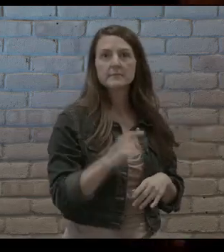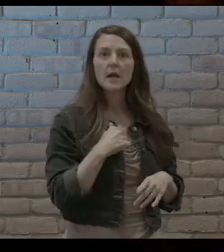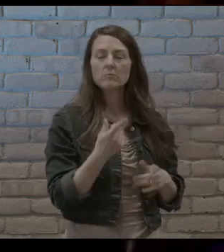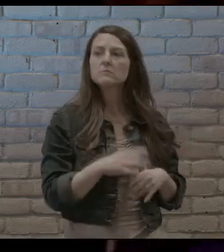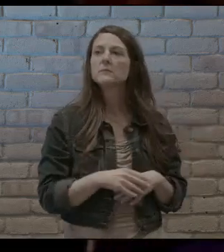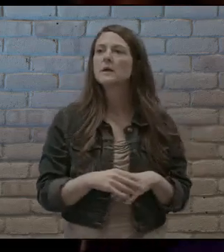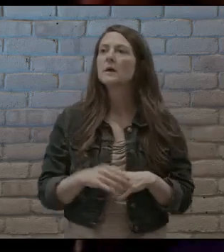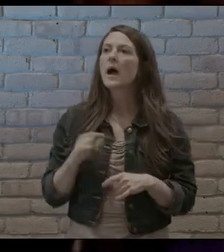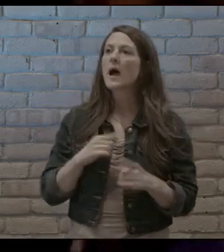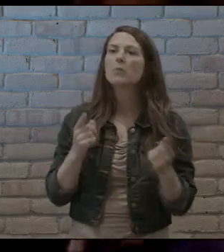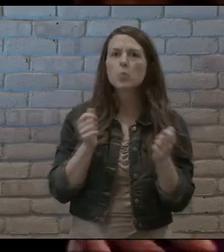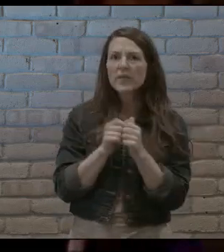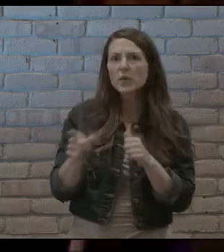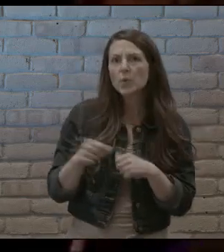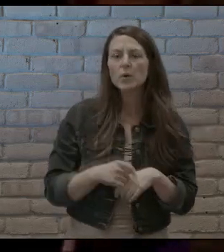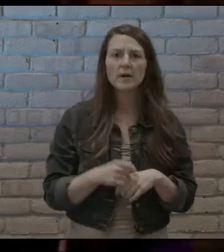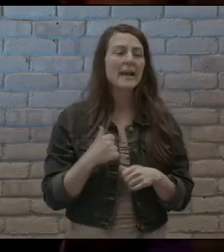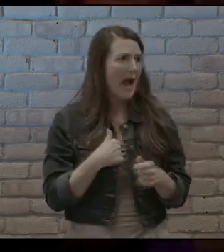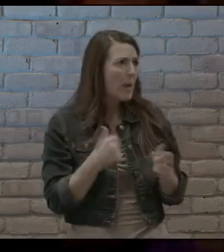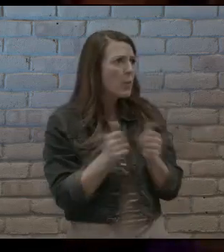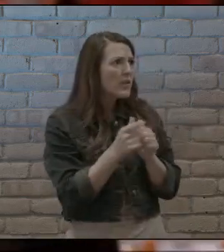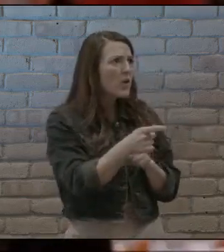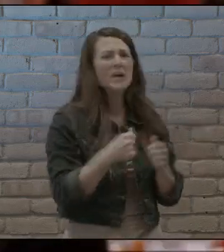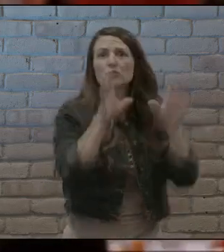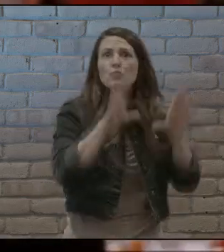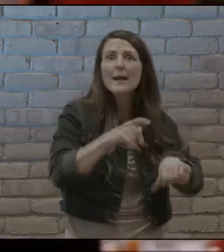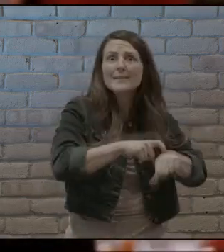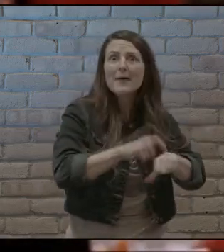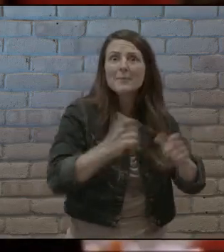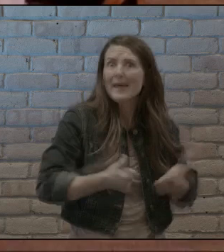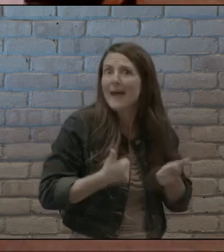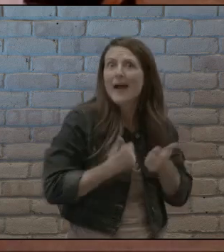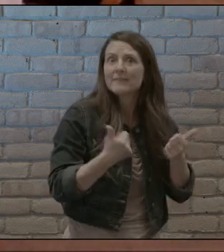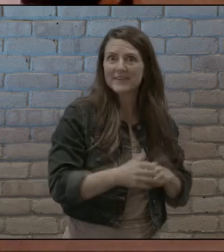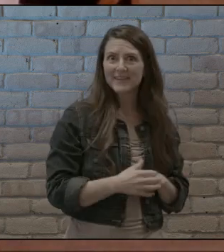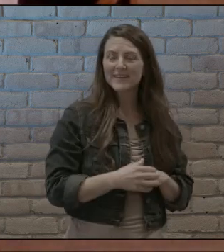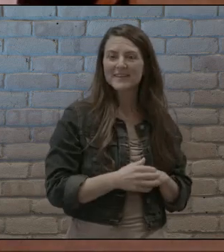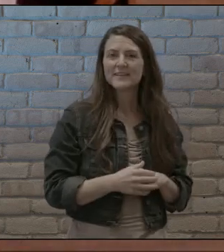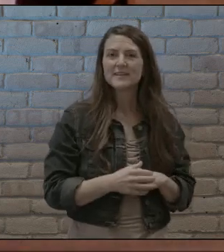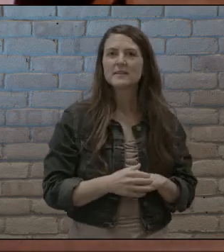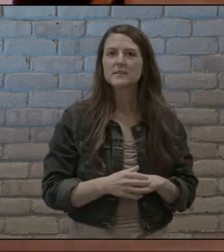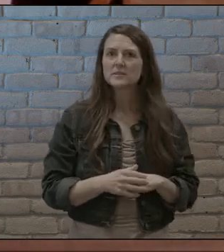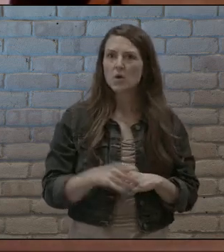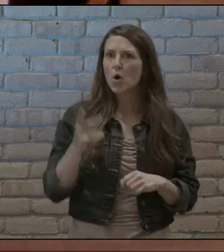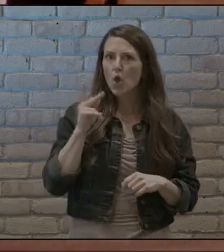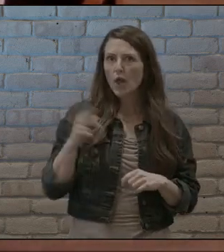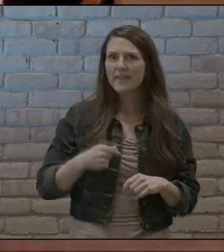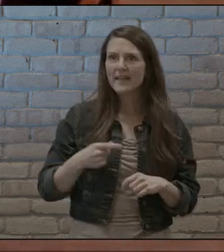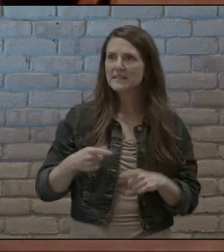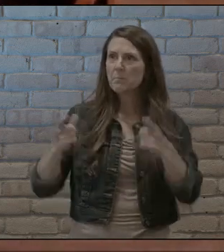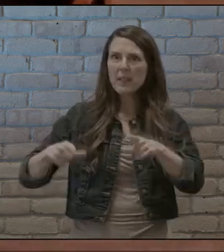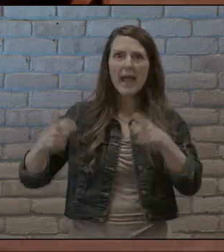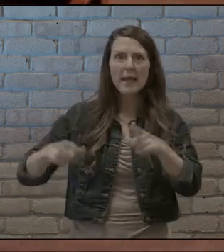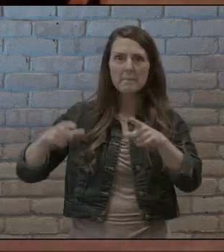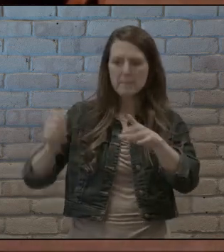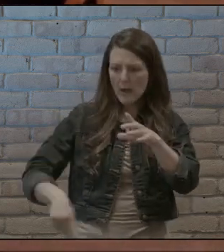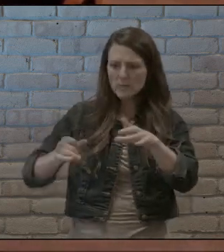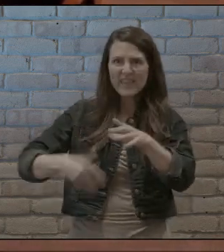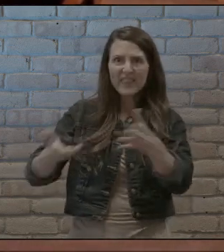you. And I'm with you. What a great time to be alive. Look at this plate bouncy thing.